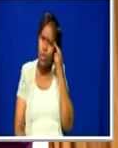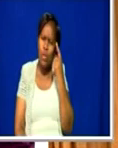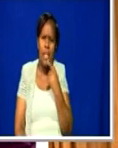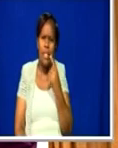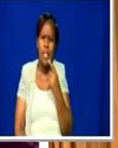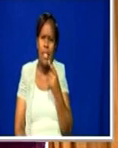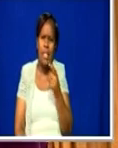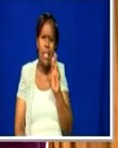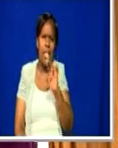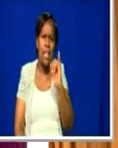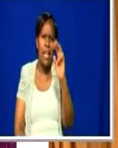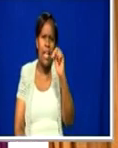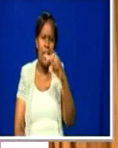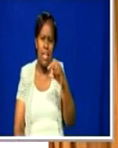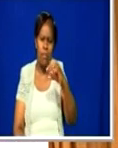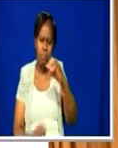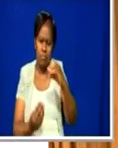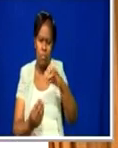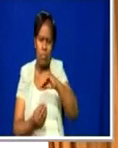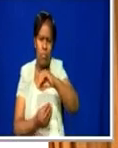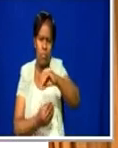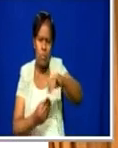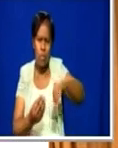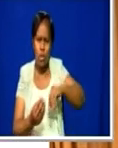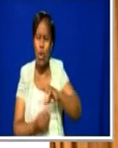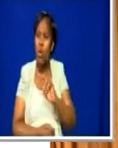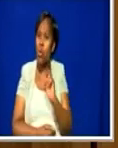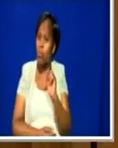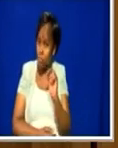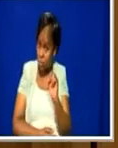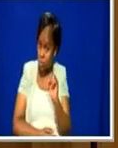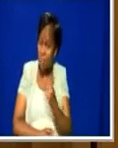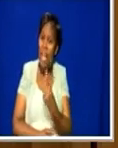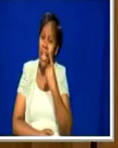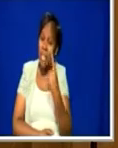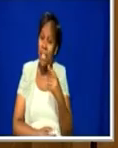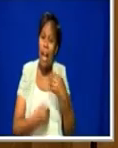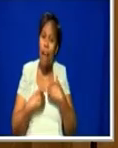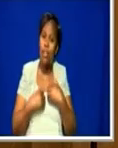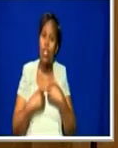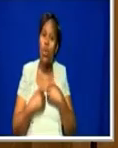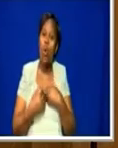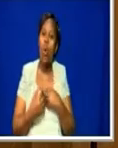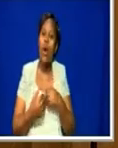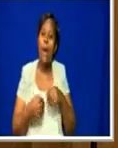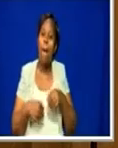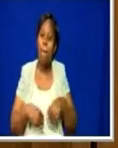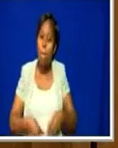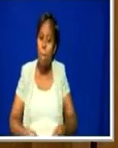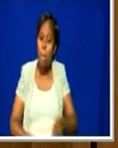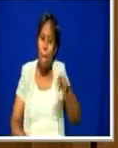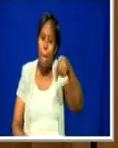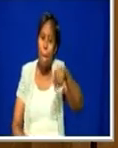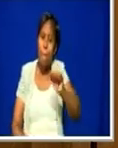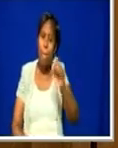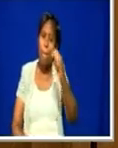ring. Is it a ring that they're close, following each other? No. Each one has its own path. Own path. Oh. Yes, it has